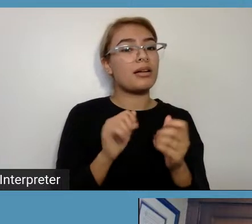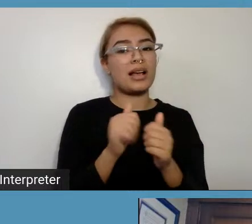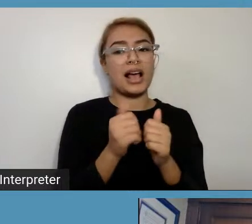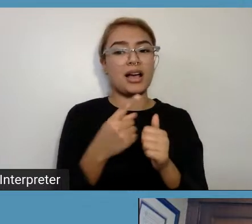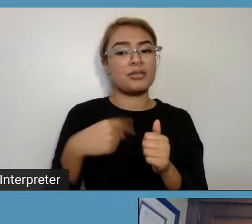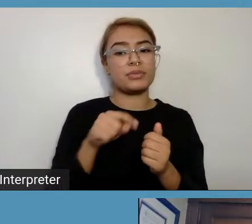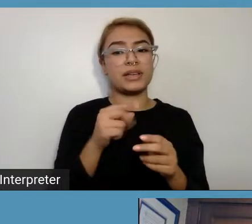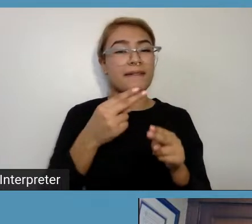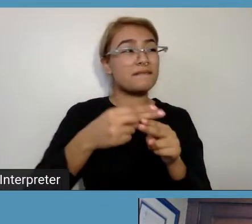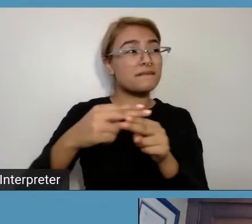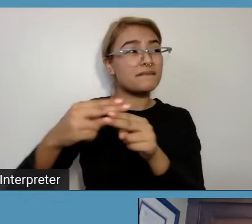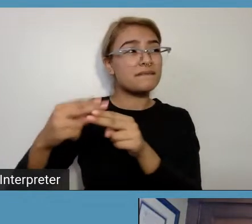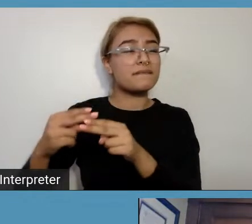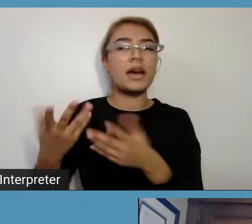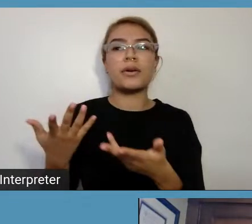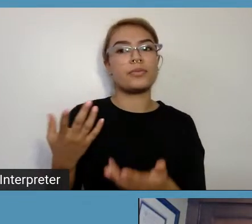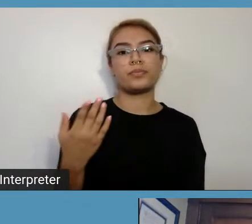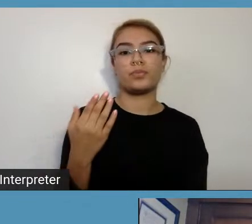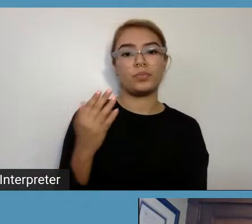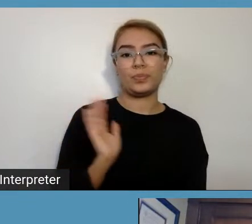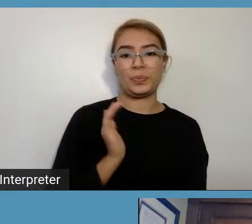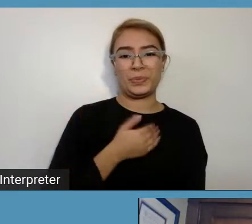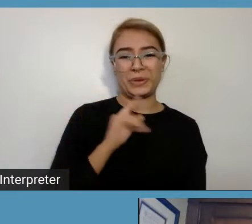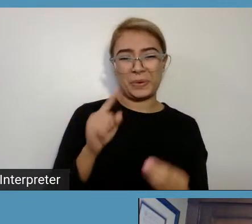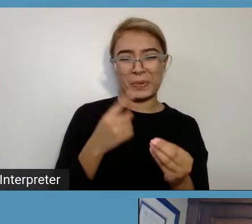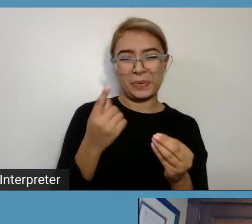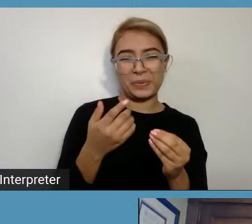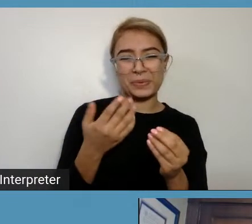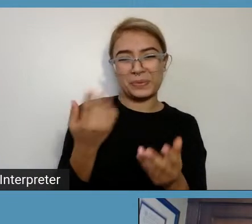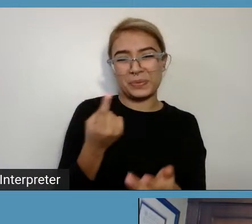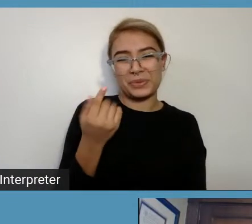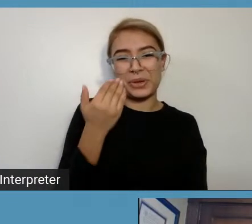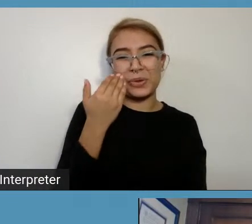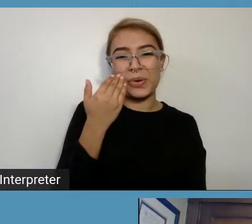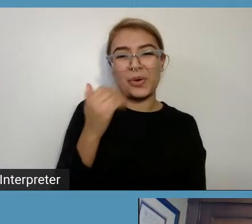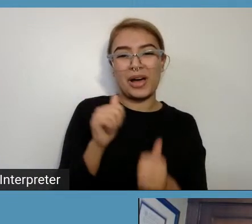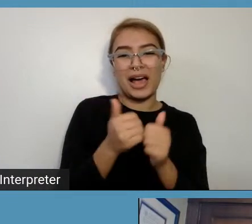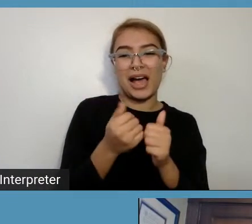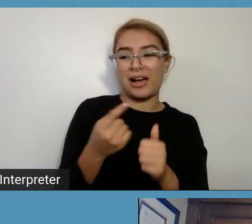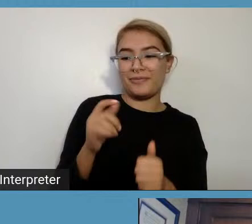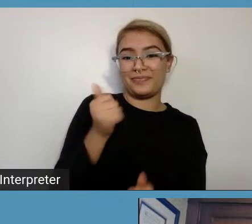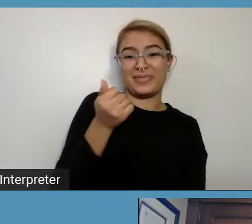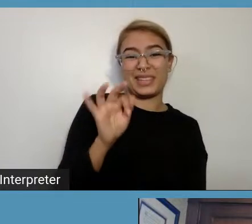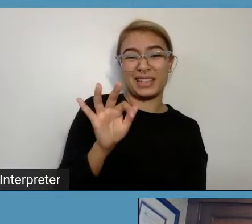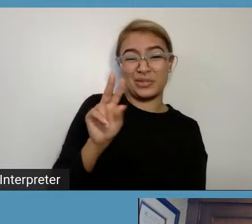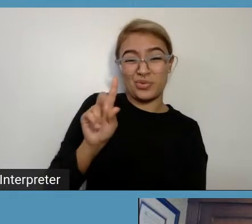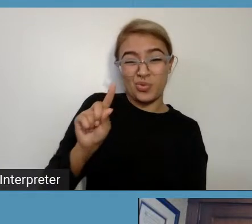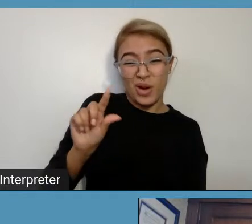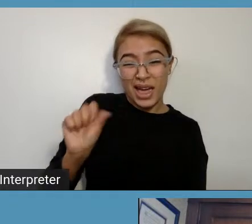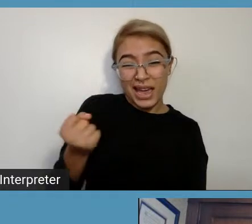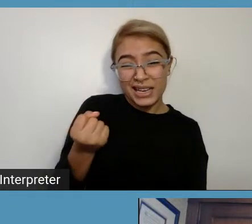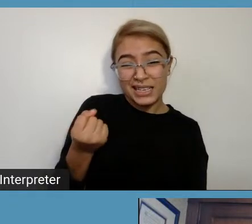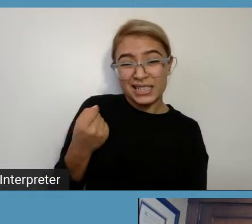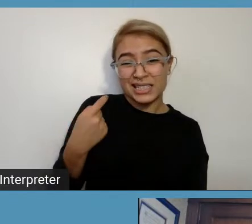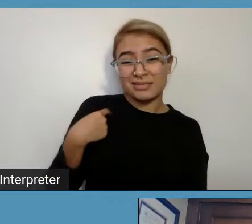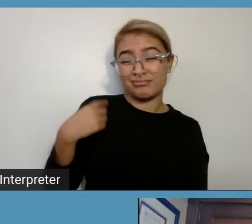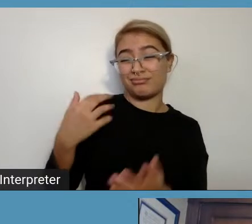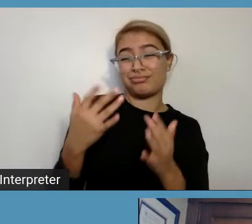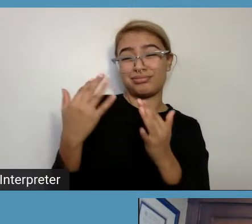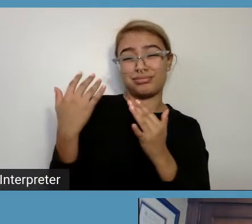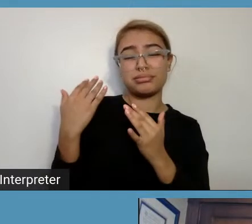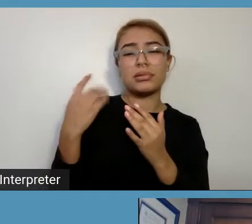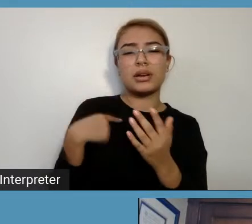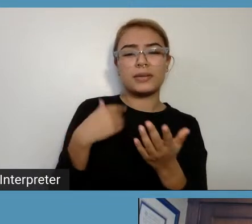have is how people were talking about them back in the 1920s, which is not how we talk about a lot of things now.